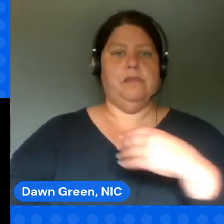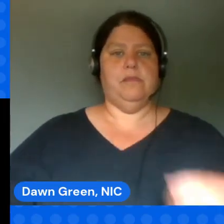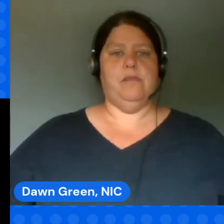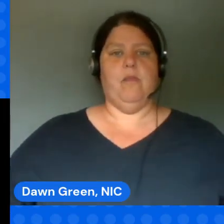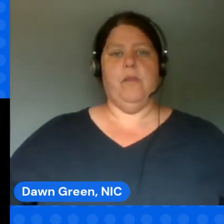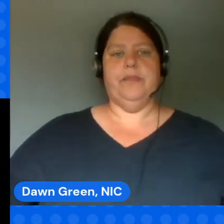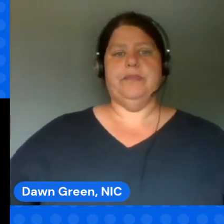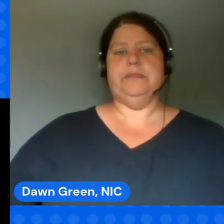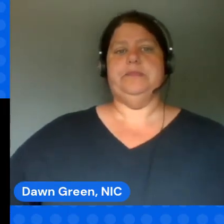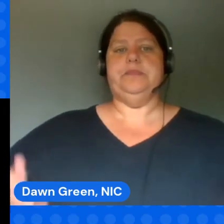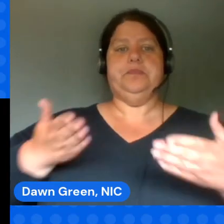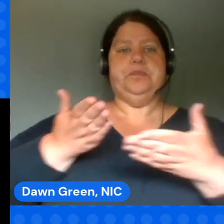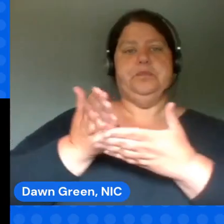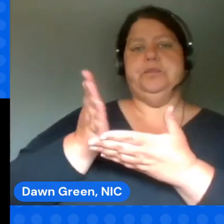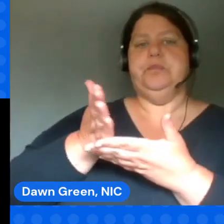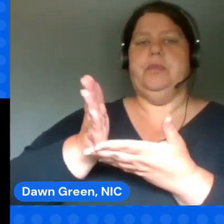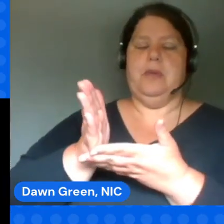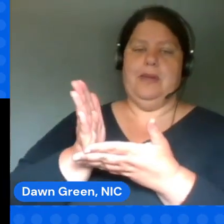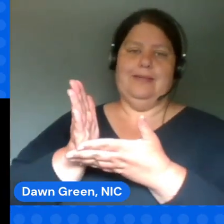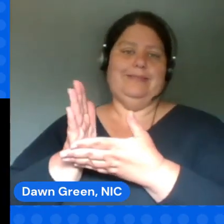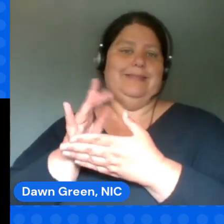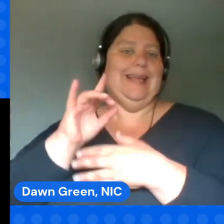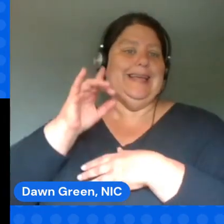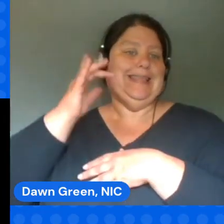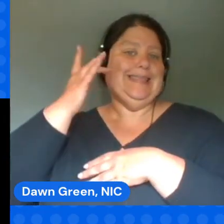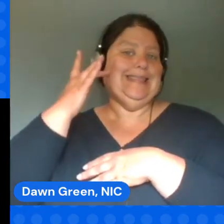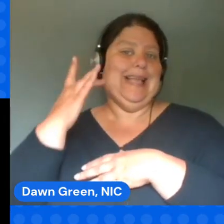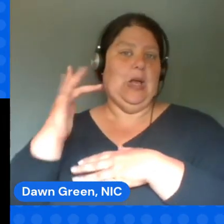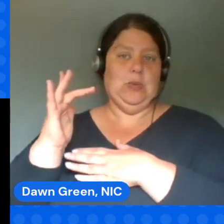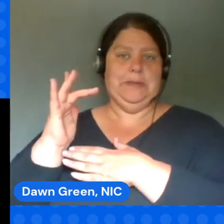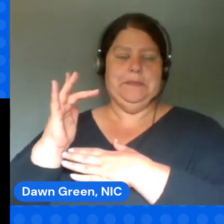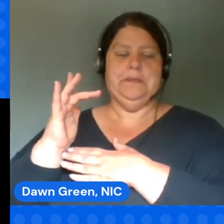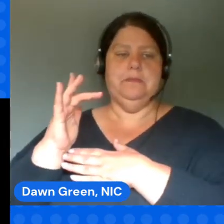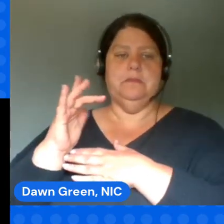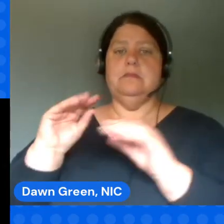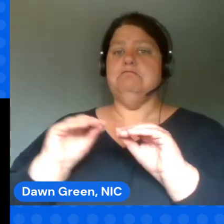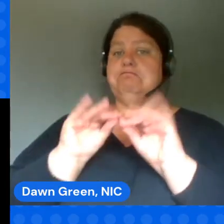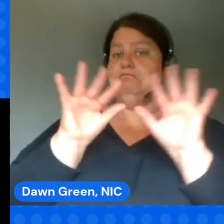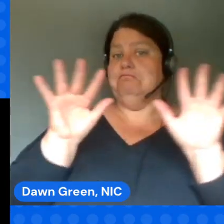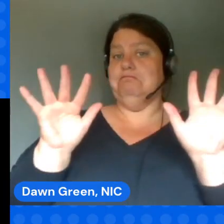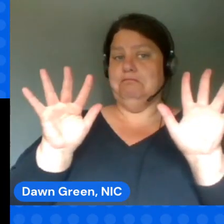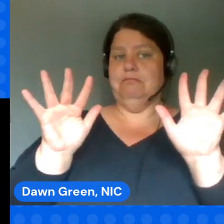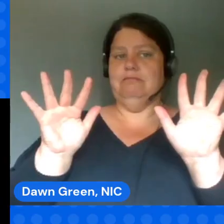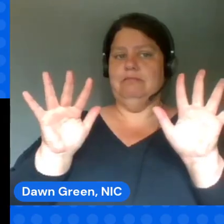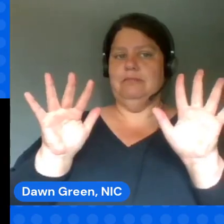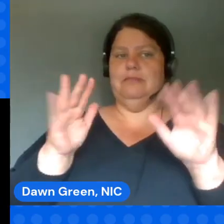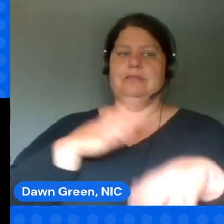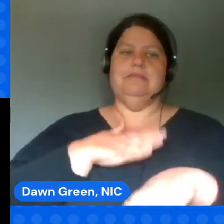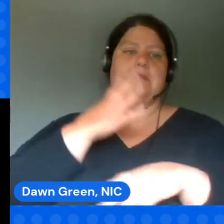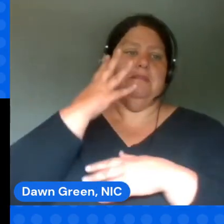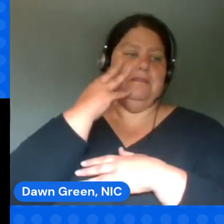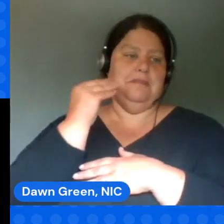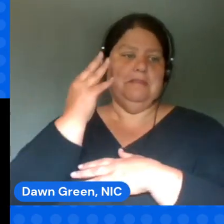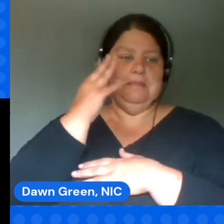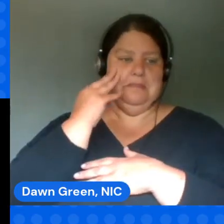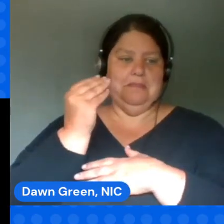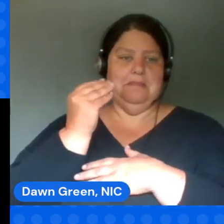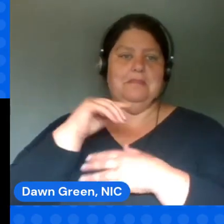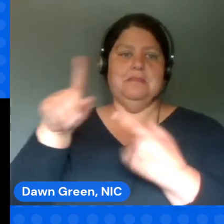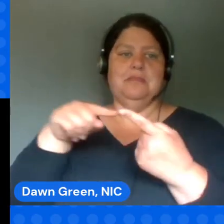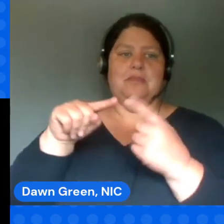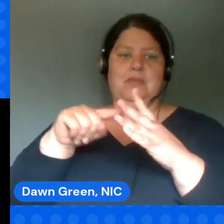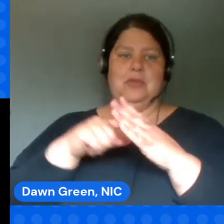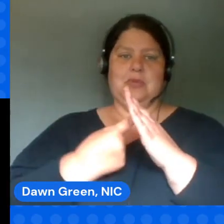All right, sound. So obviously, or I guess at least my experience, when you start off with the